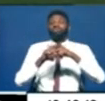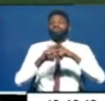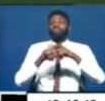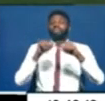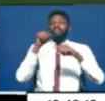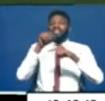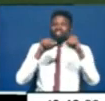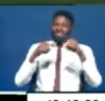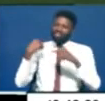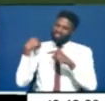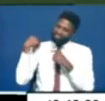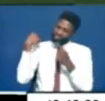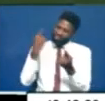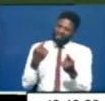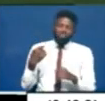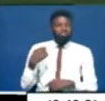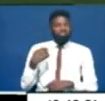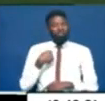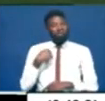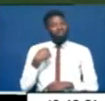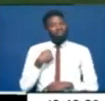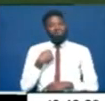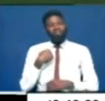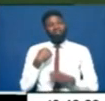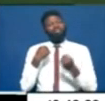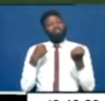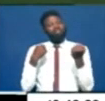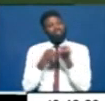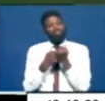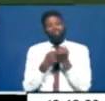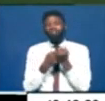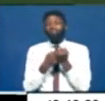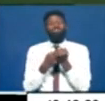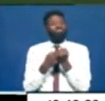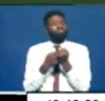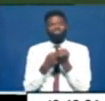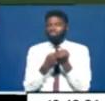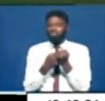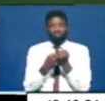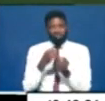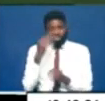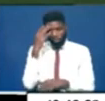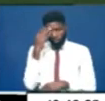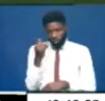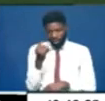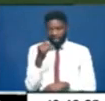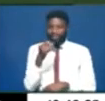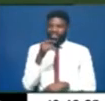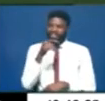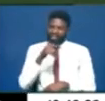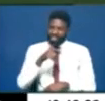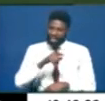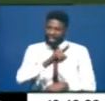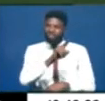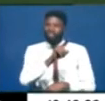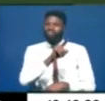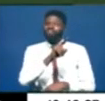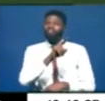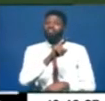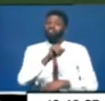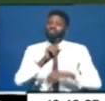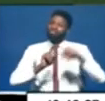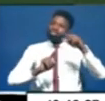against them for the very simple fact that they have actually been causing